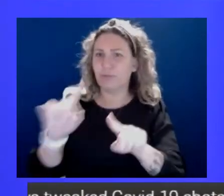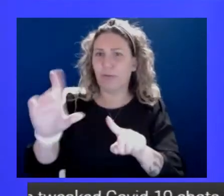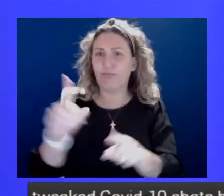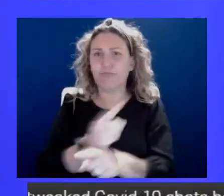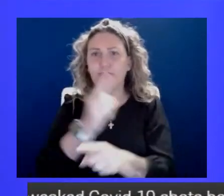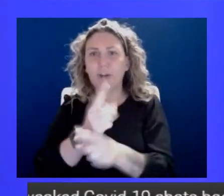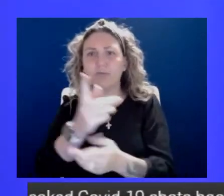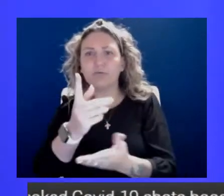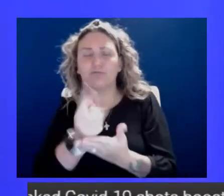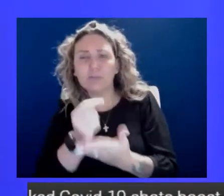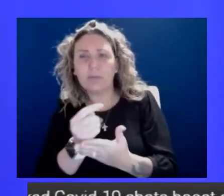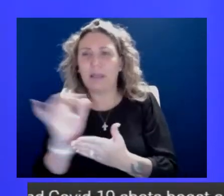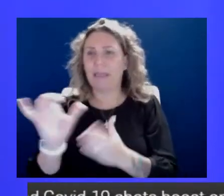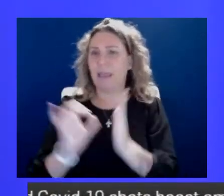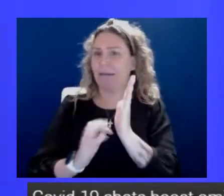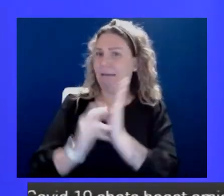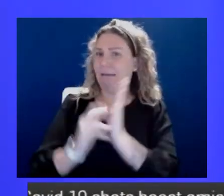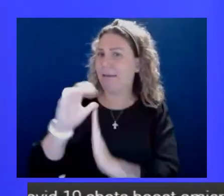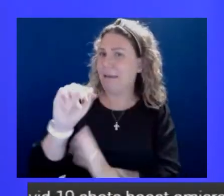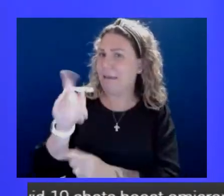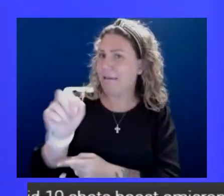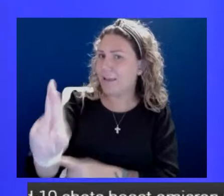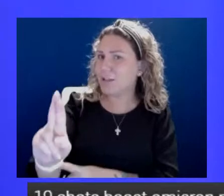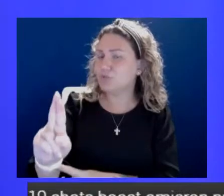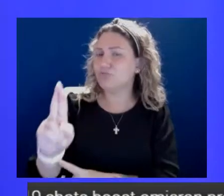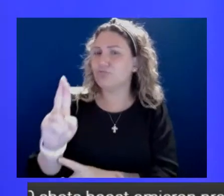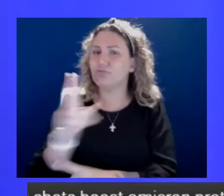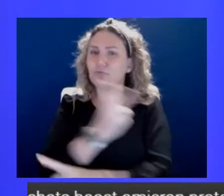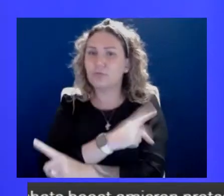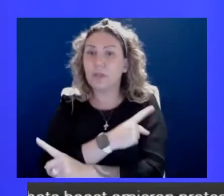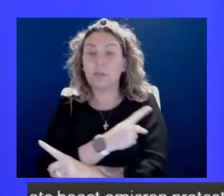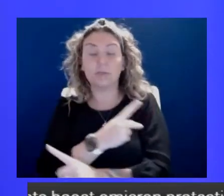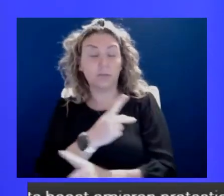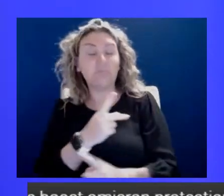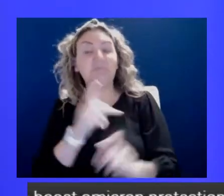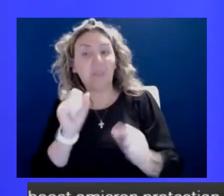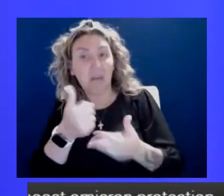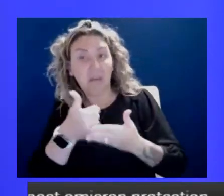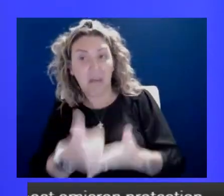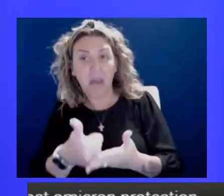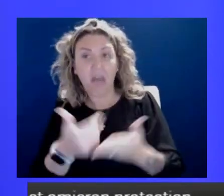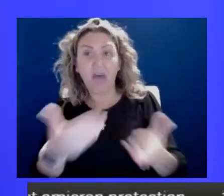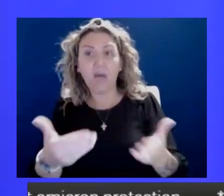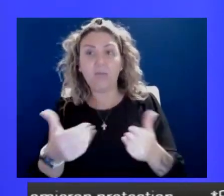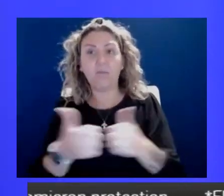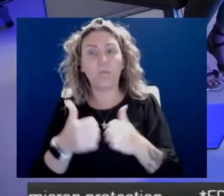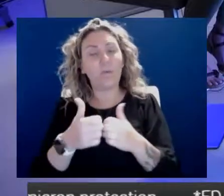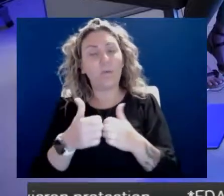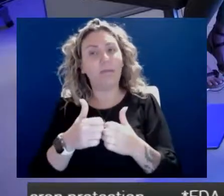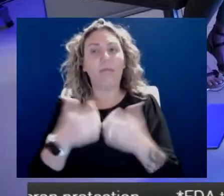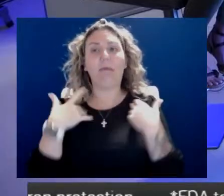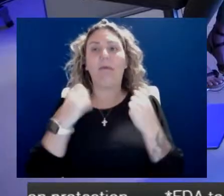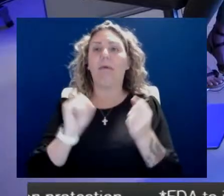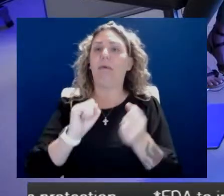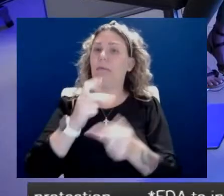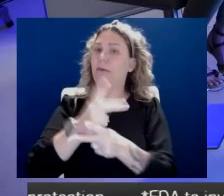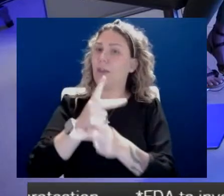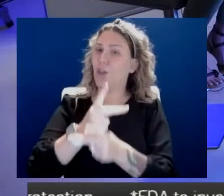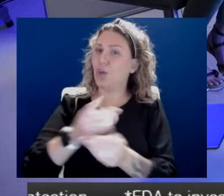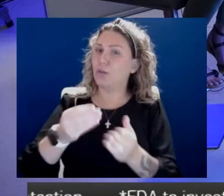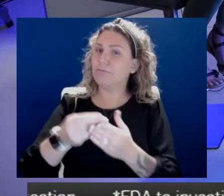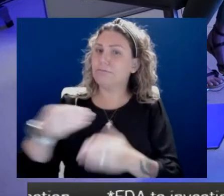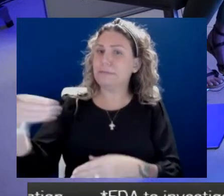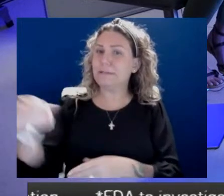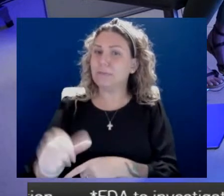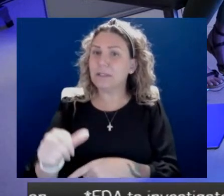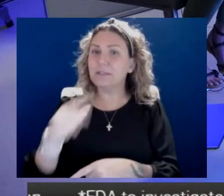cancer patients. And there is a bridge to better managing some healthcare expenses, though. Our experts today with us are Jason Grunstrom,